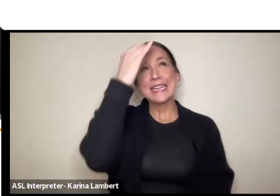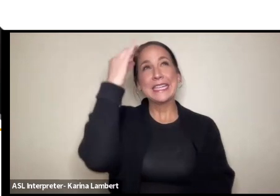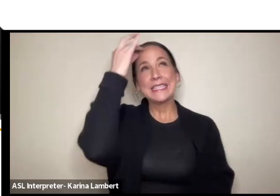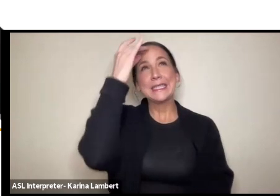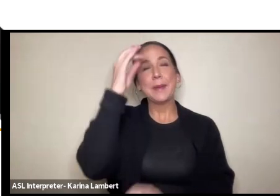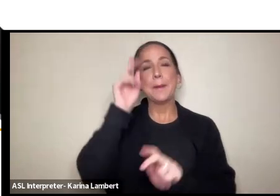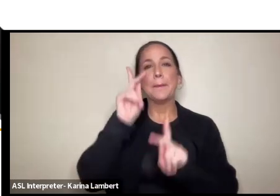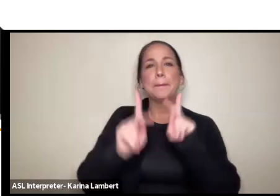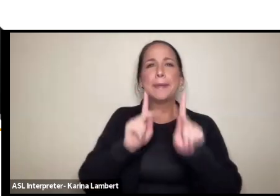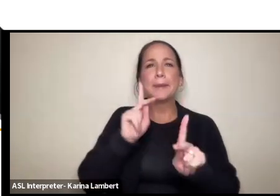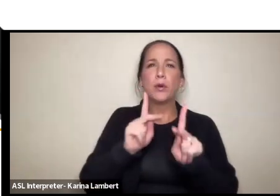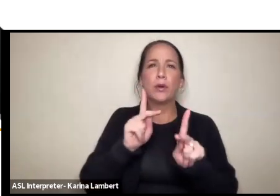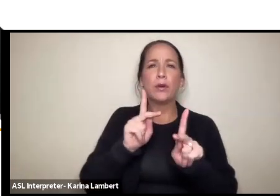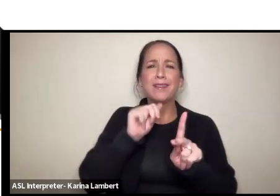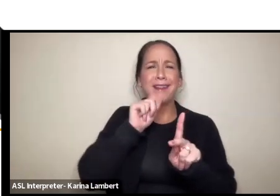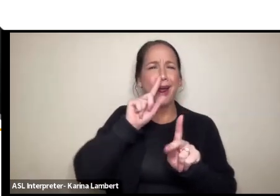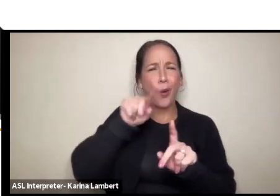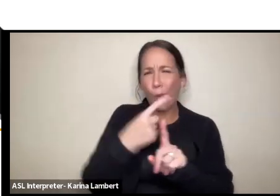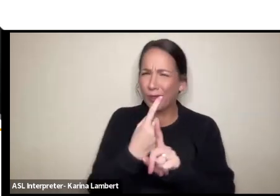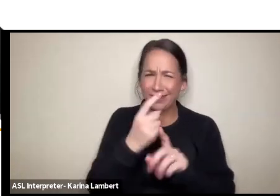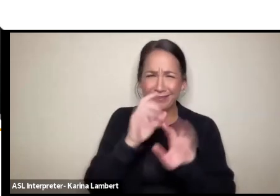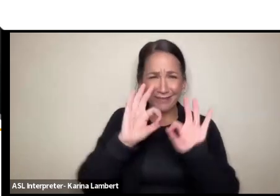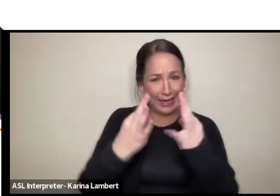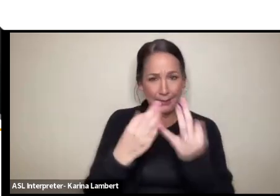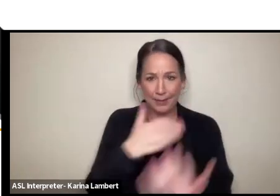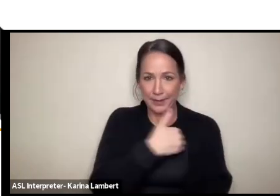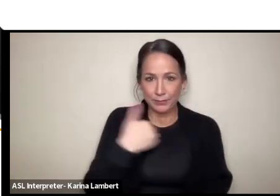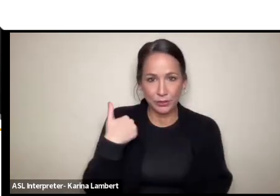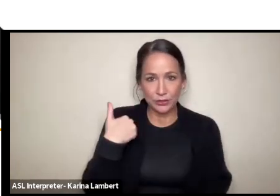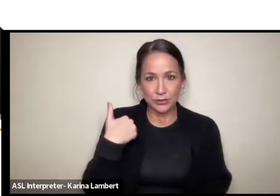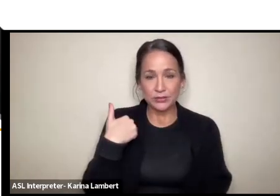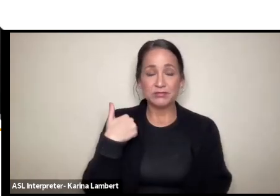people, not just family members, but they